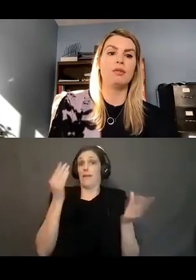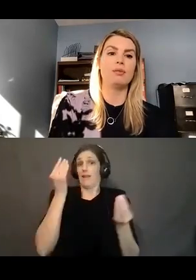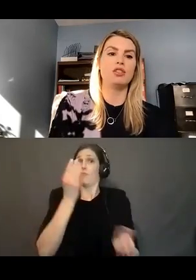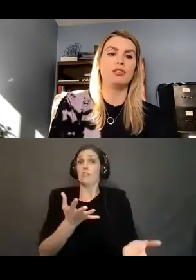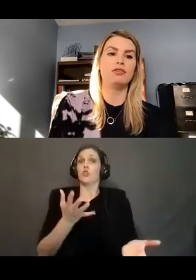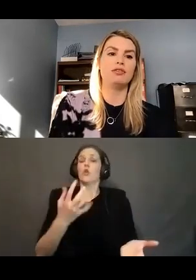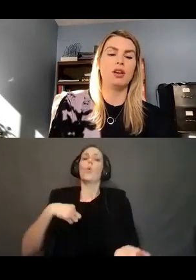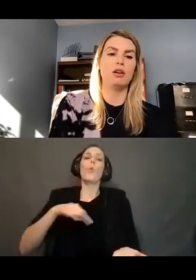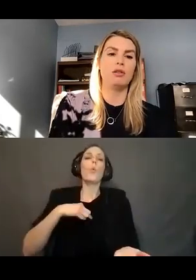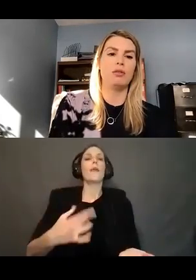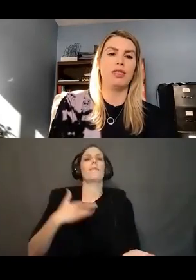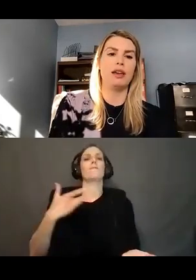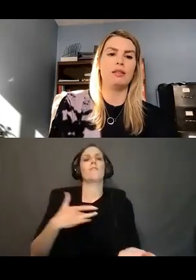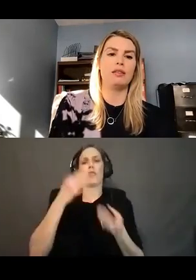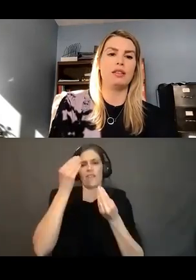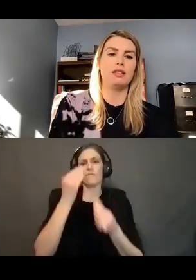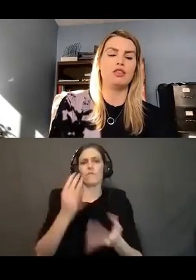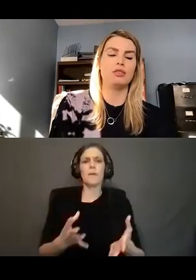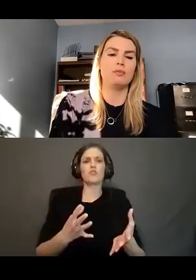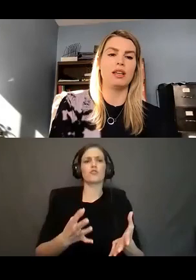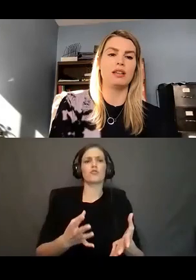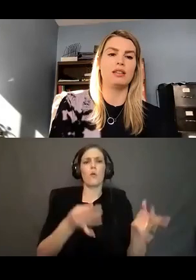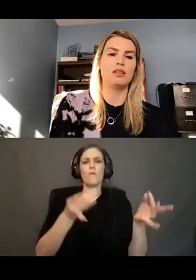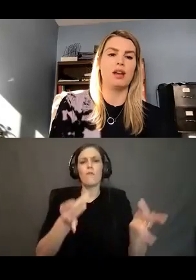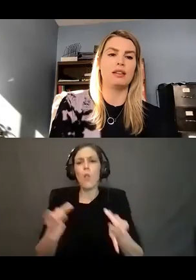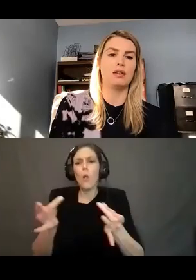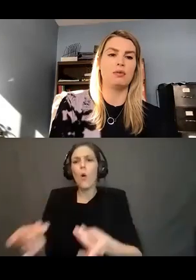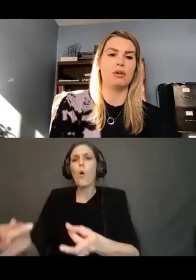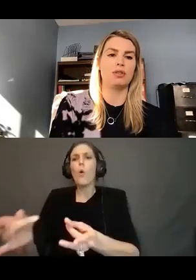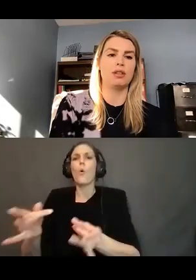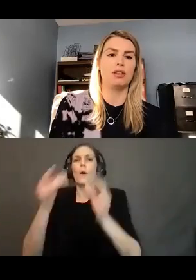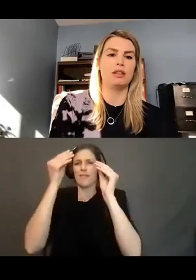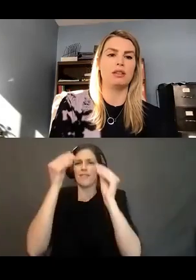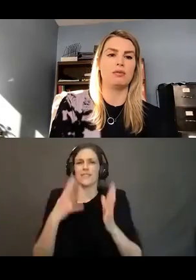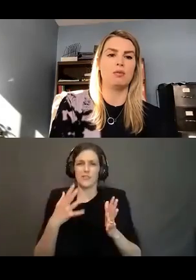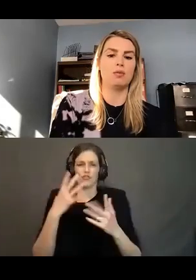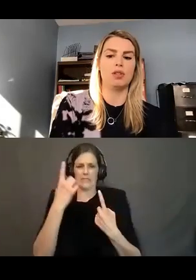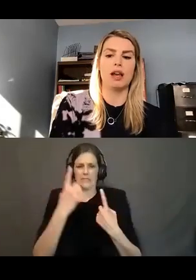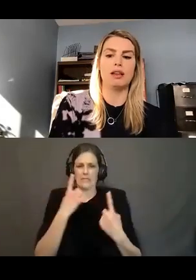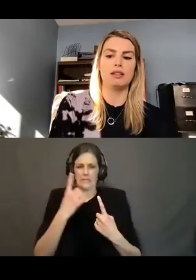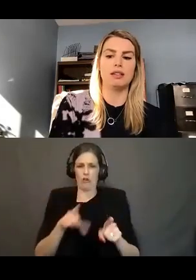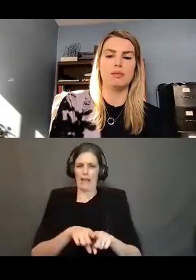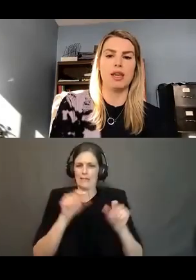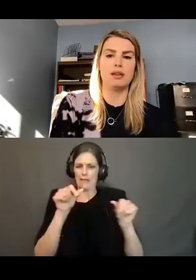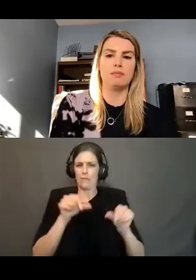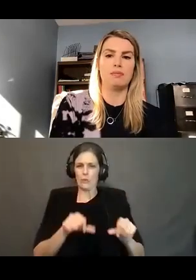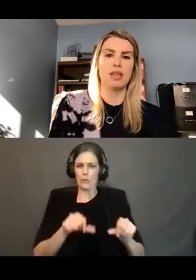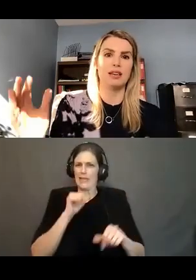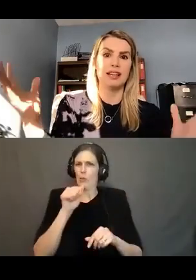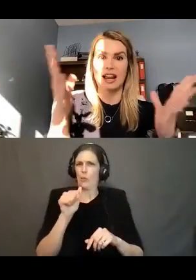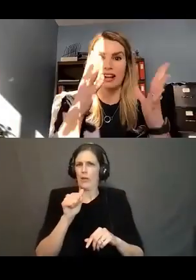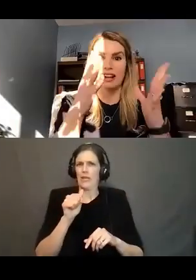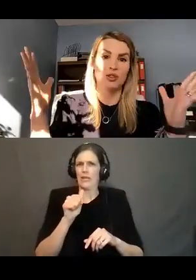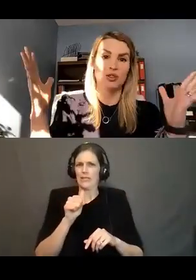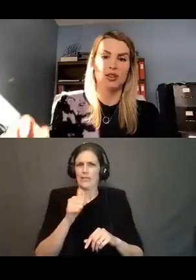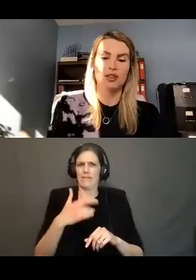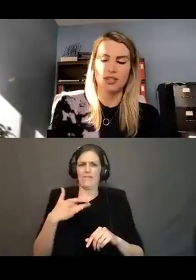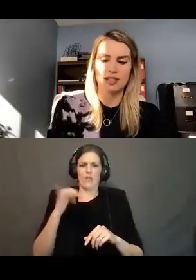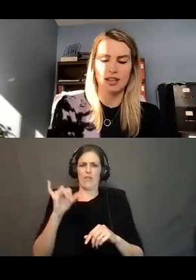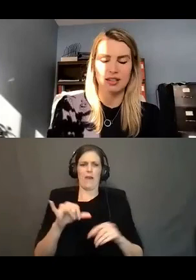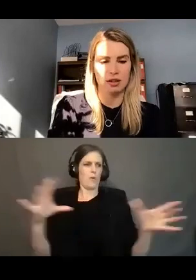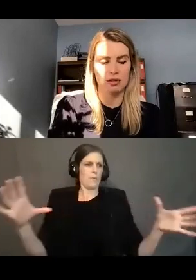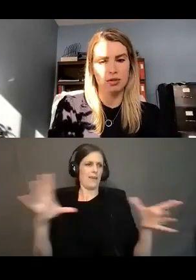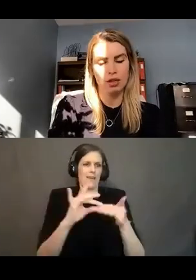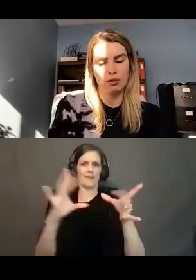the informational flow that the teachers might consider as they were posting this would not anticipate being connected across all of